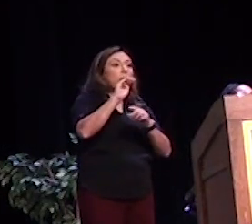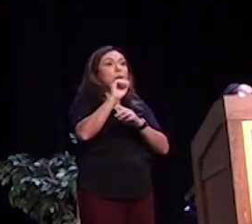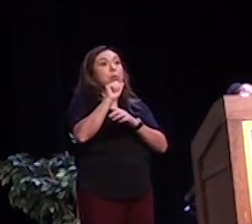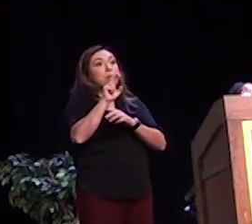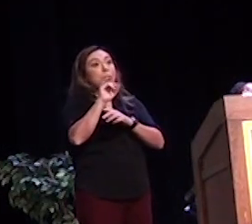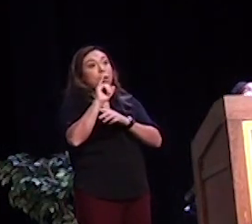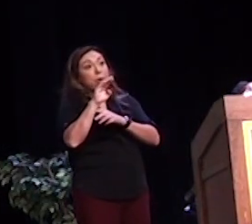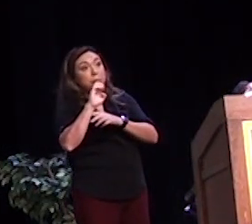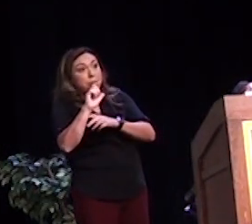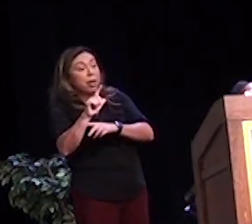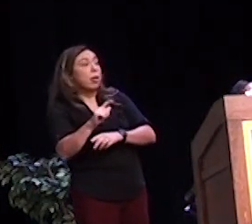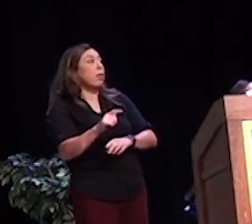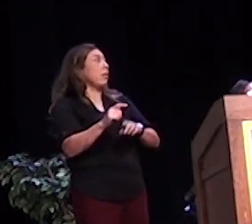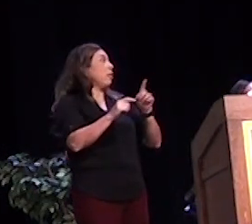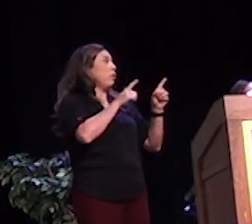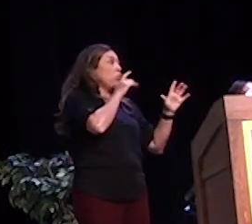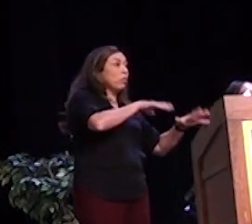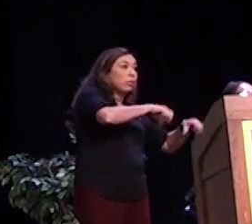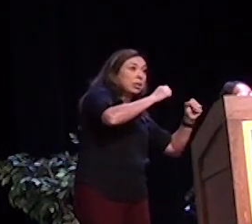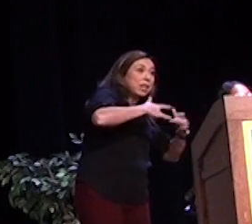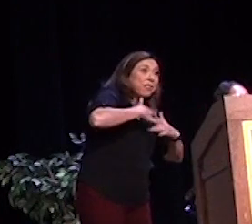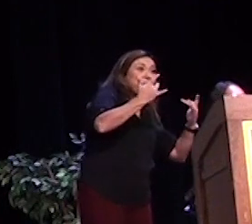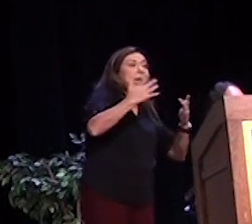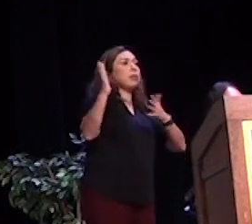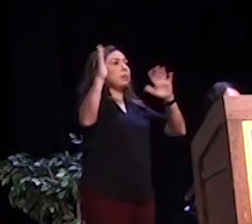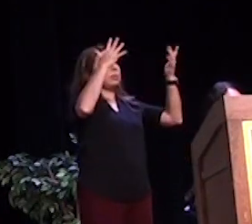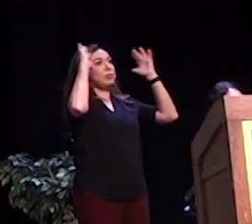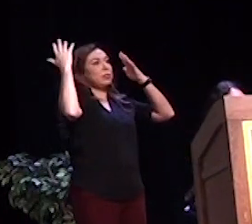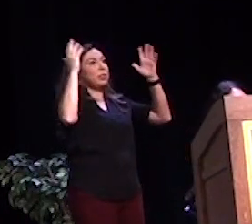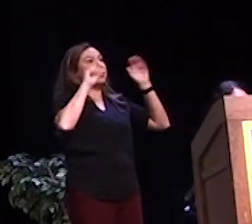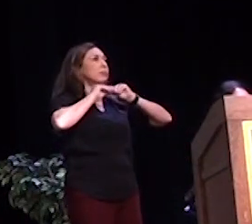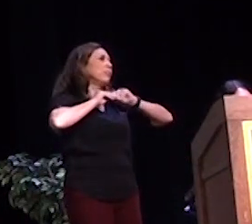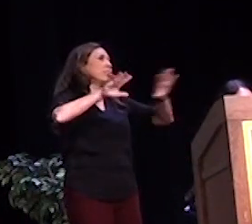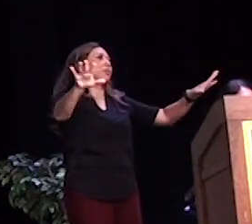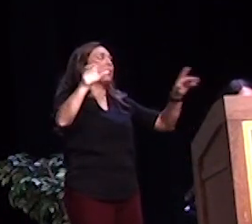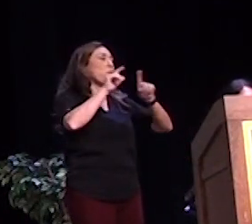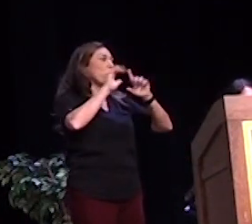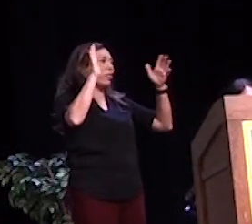Bell, along with Tiffany that helped put this event together and get the word.